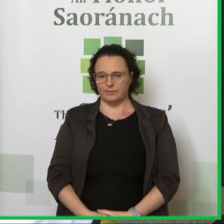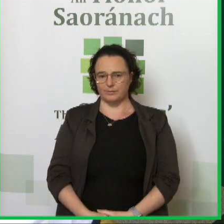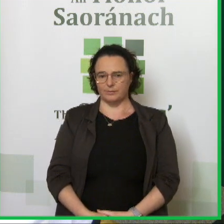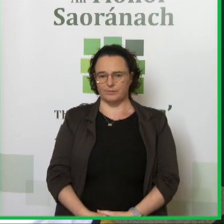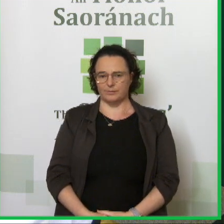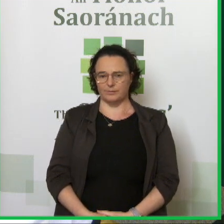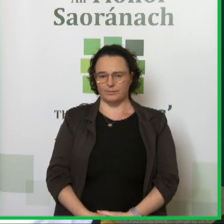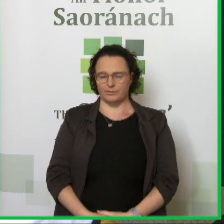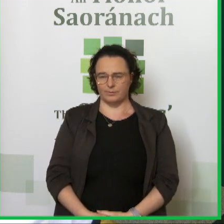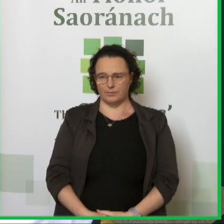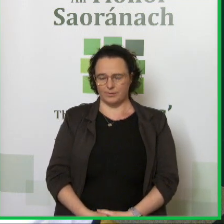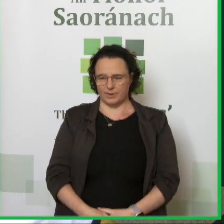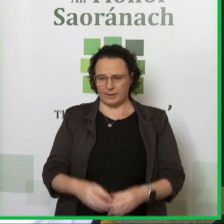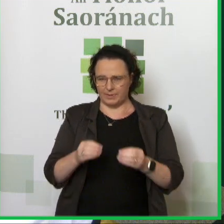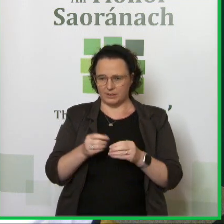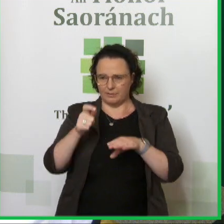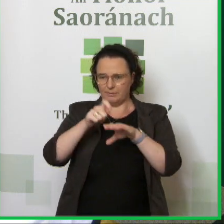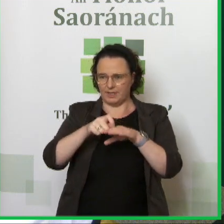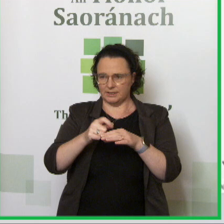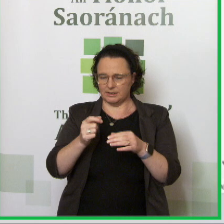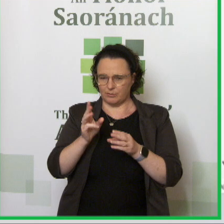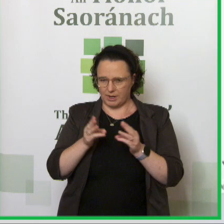two best practices, but informed by best practice.